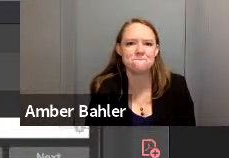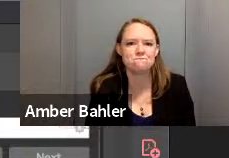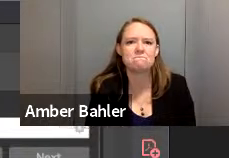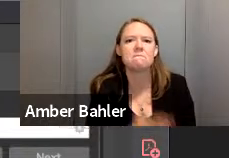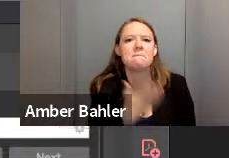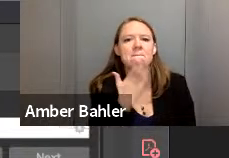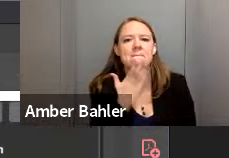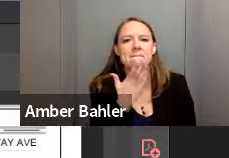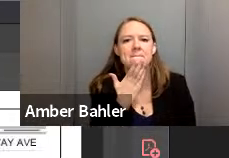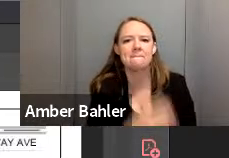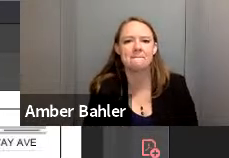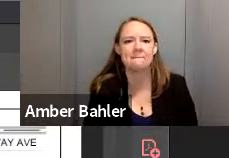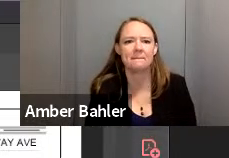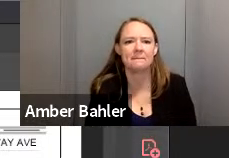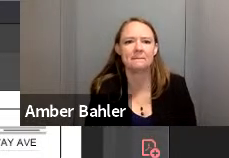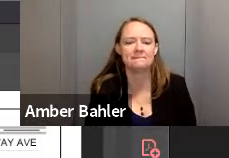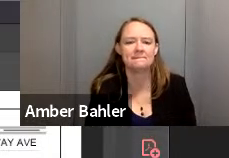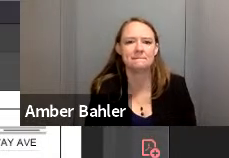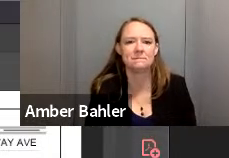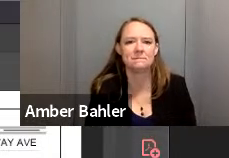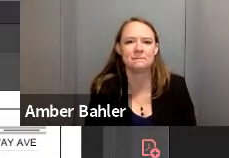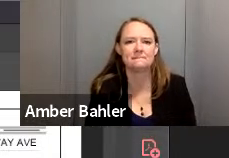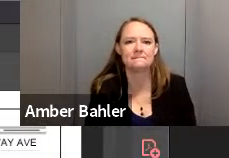Thank you.